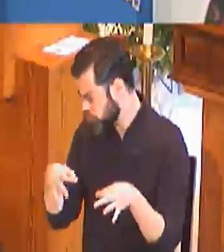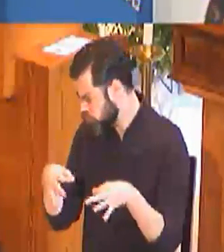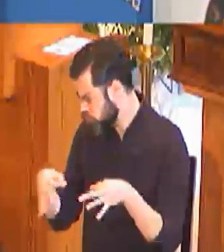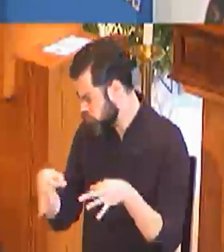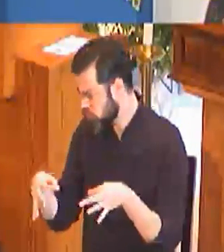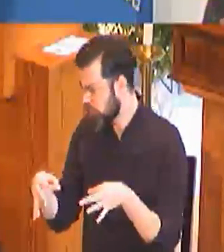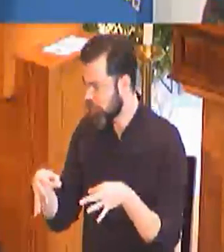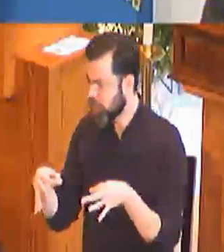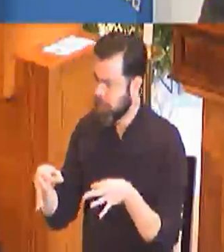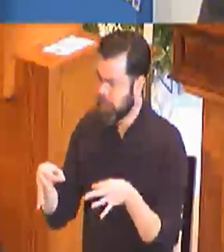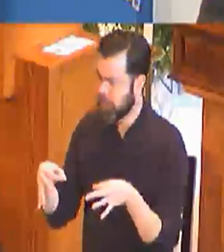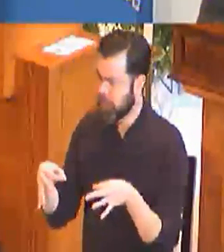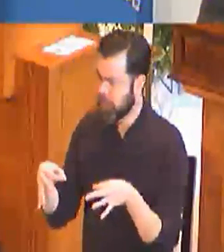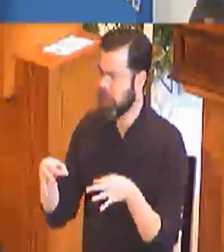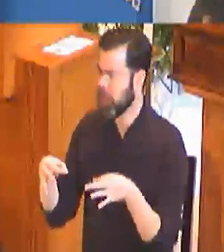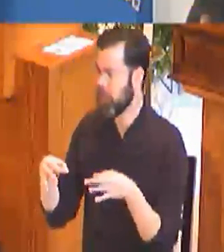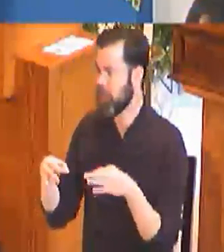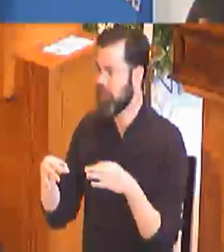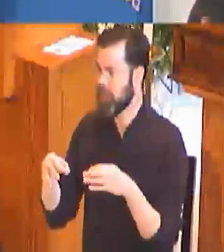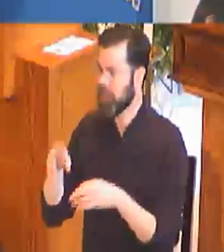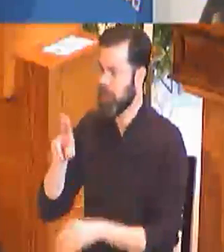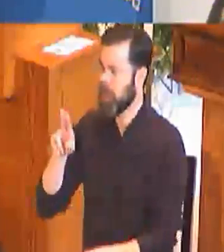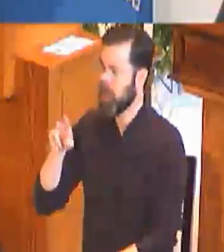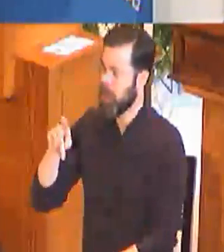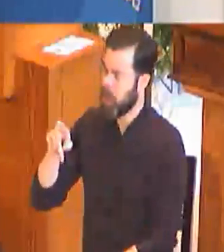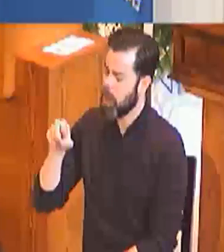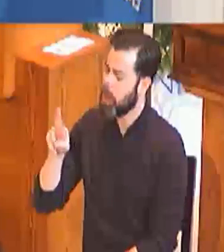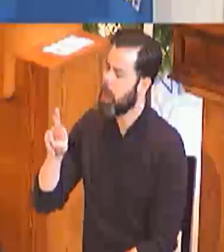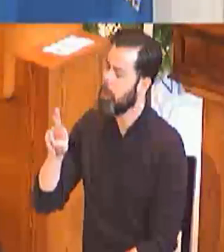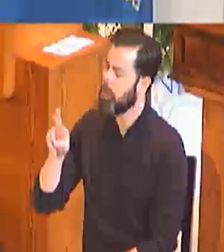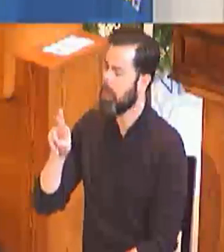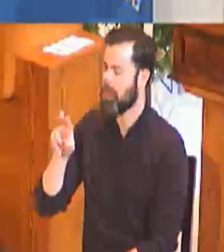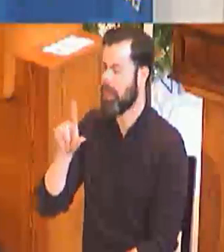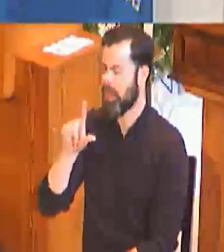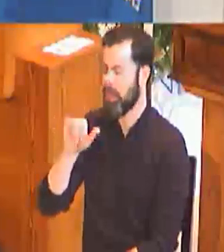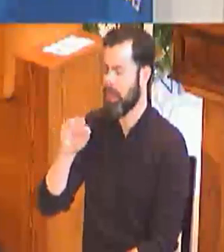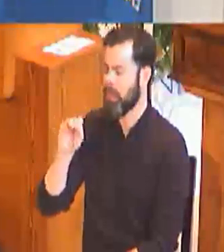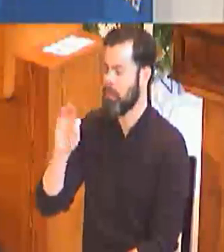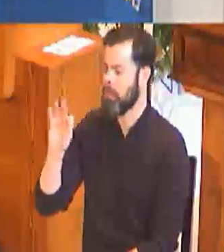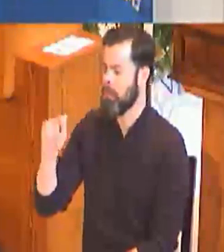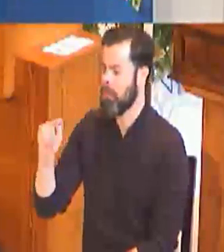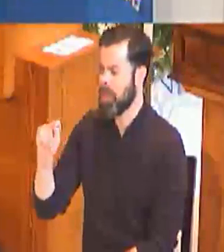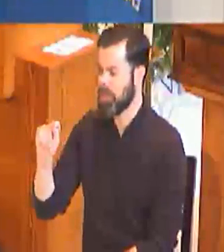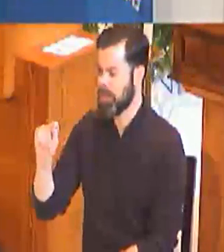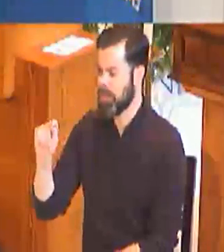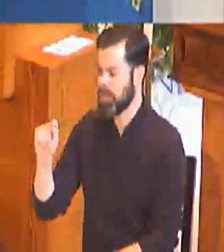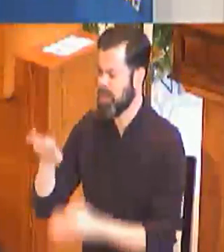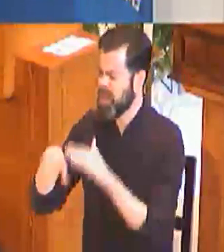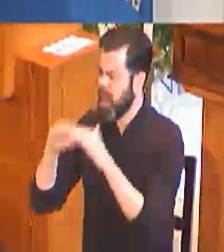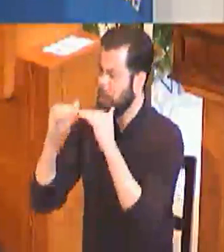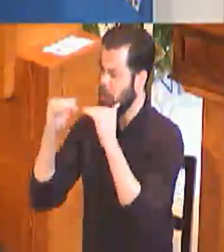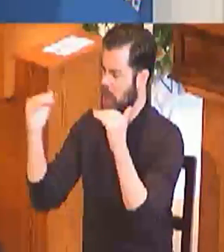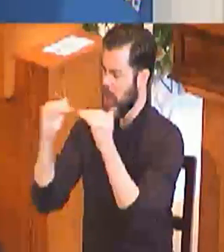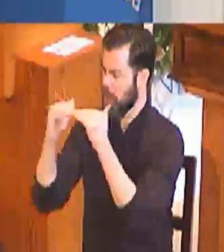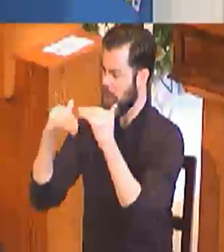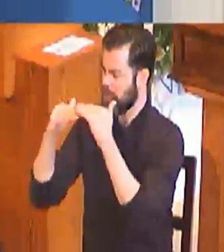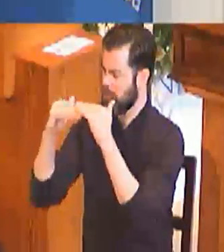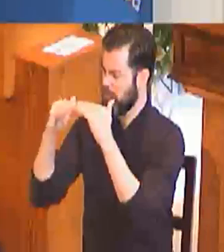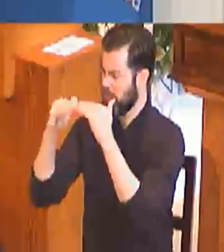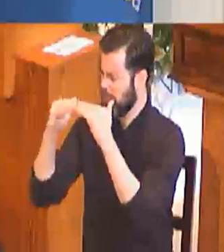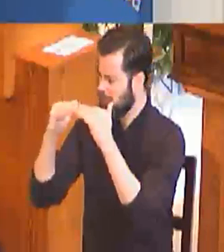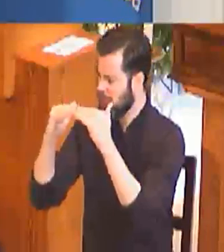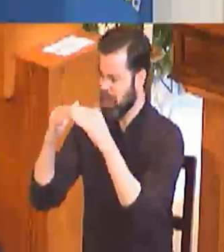the upper limit problem. I almost forgot what it was called. Sorry about that. He calls it the upper limit problem. And here's how